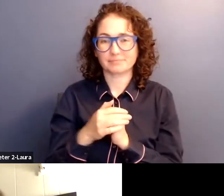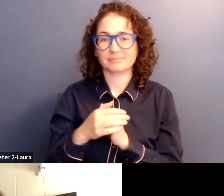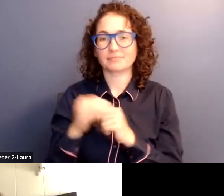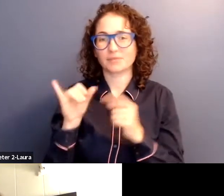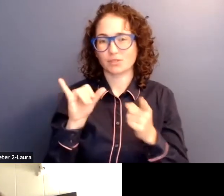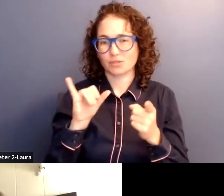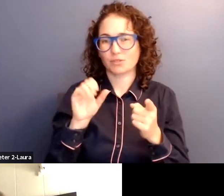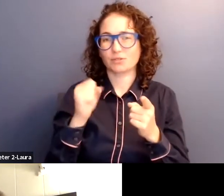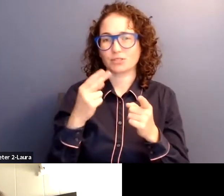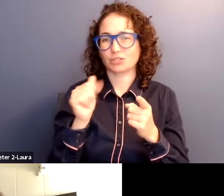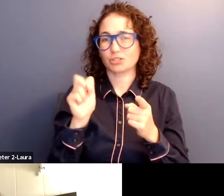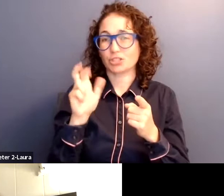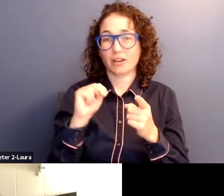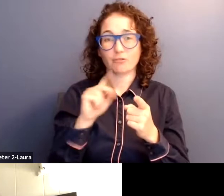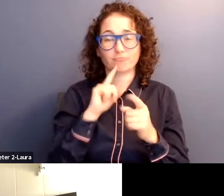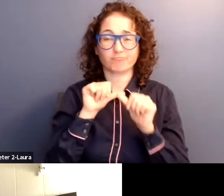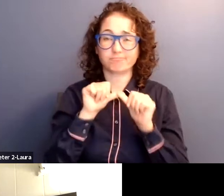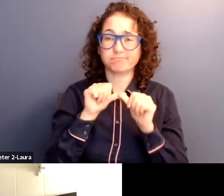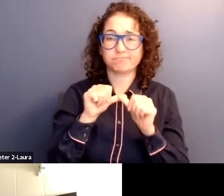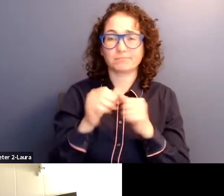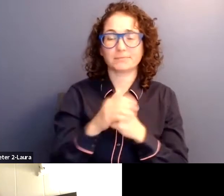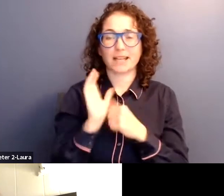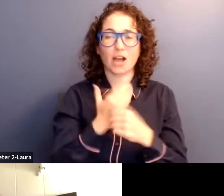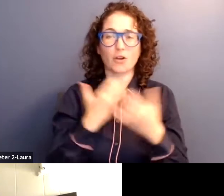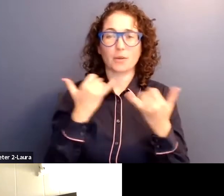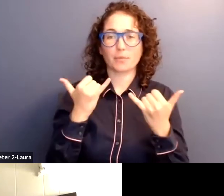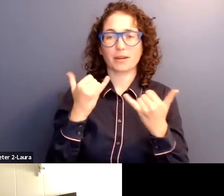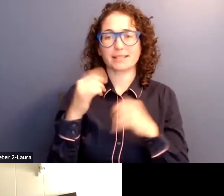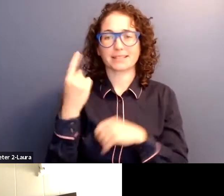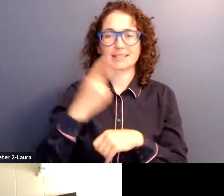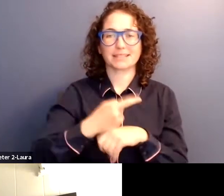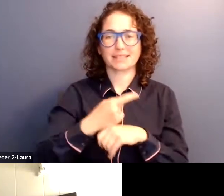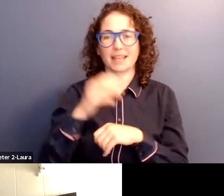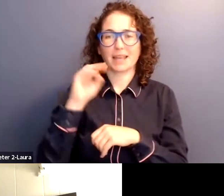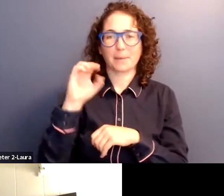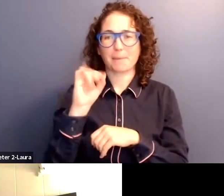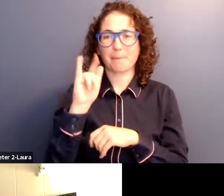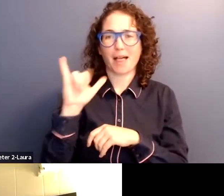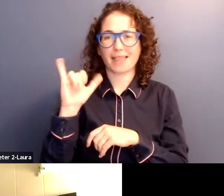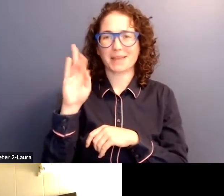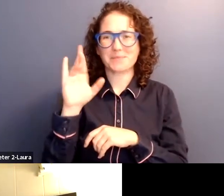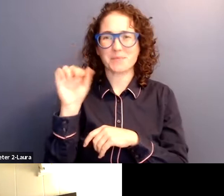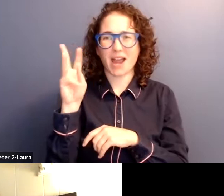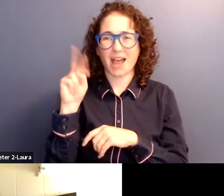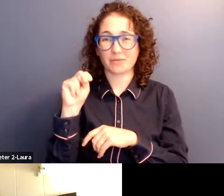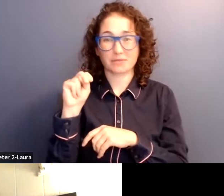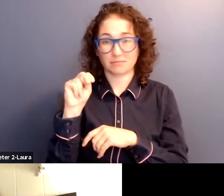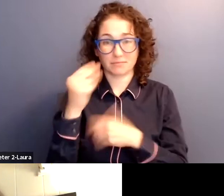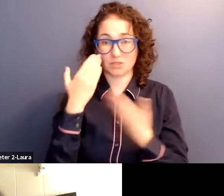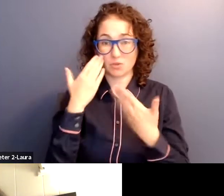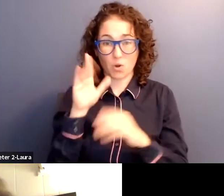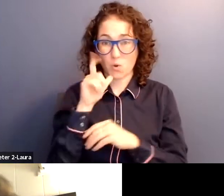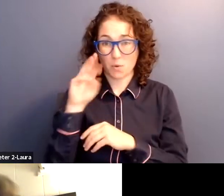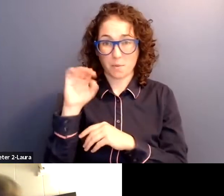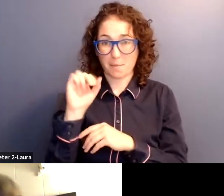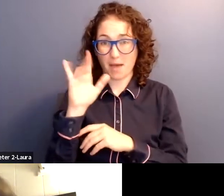Sharon is unflappable and is our present day, the unsinkable Molly Brown. For those of you who do not know who Molly Brown